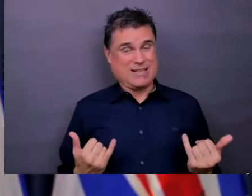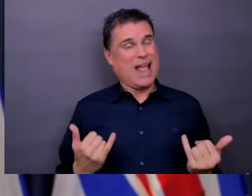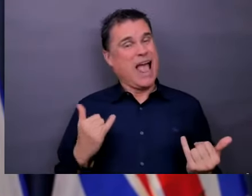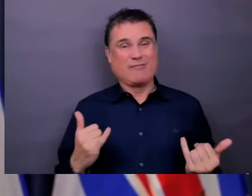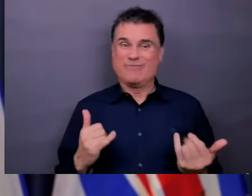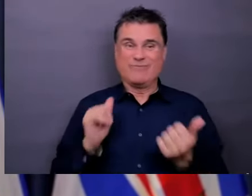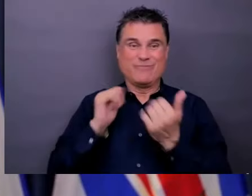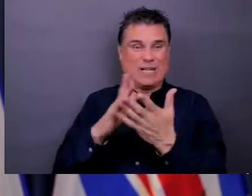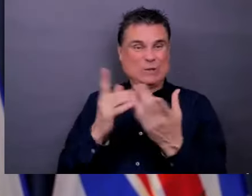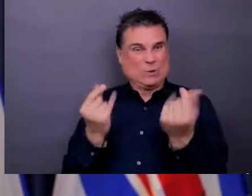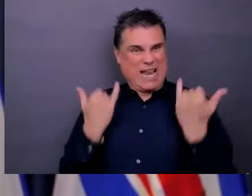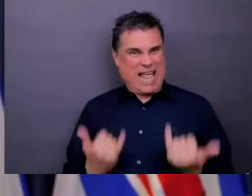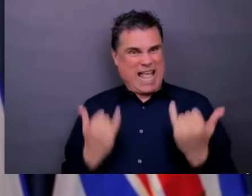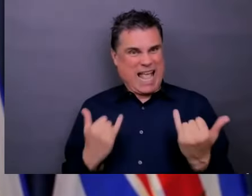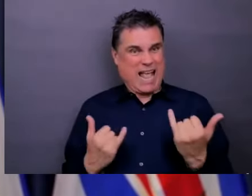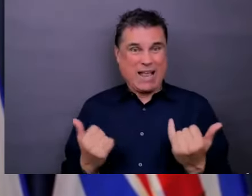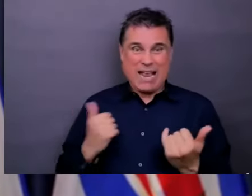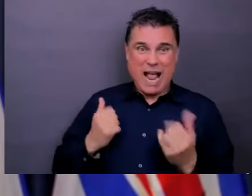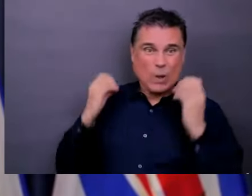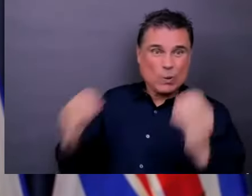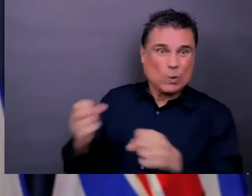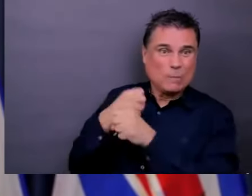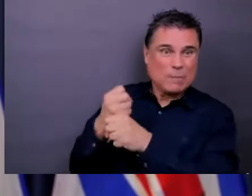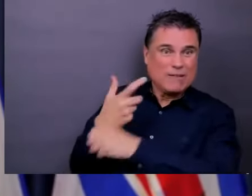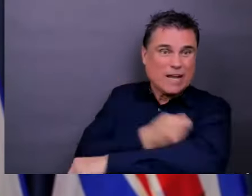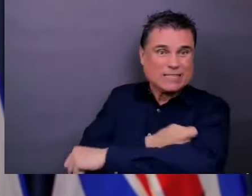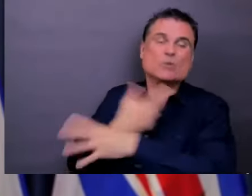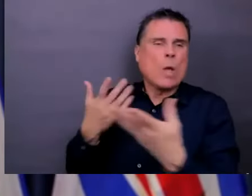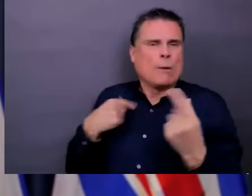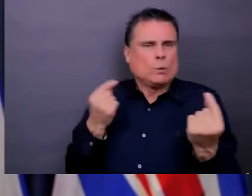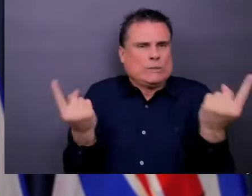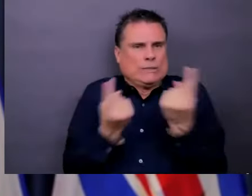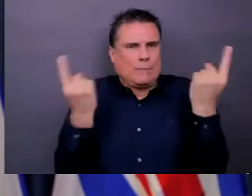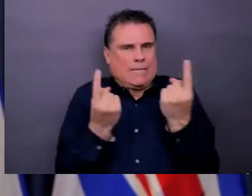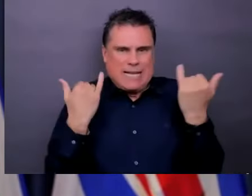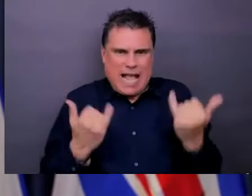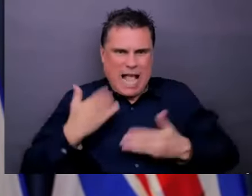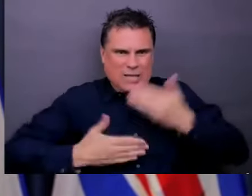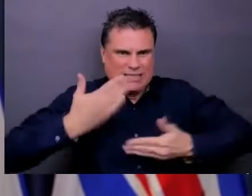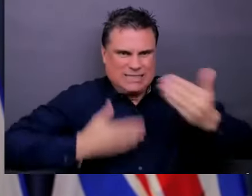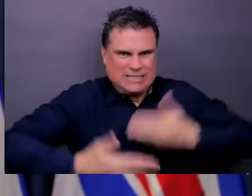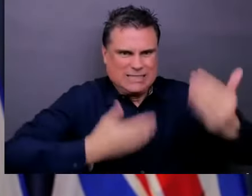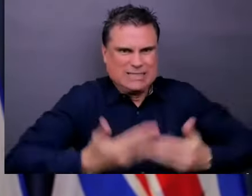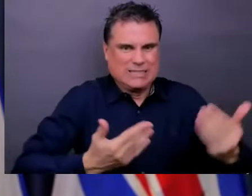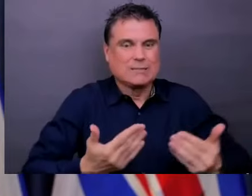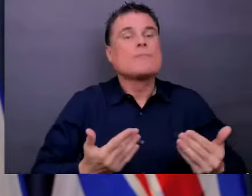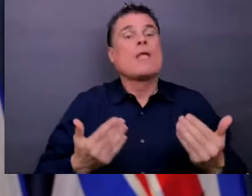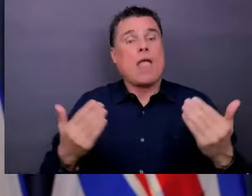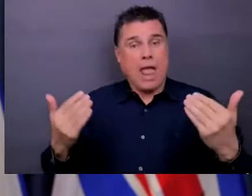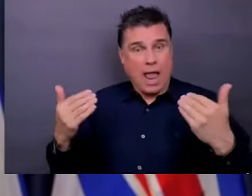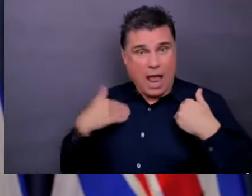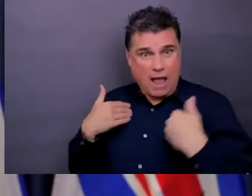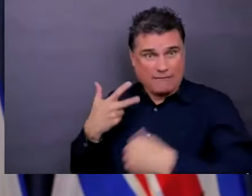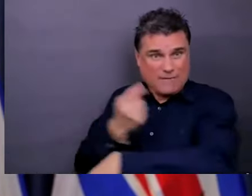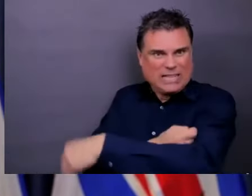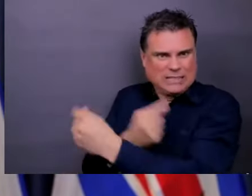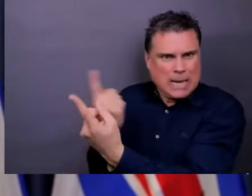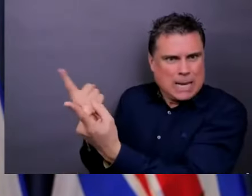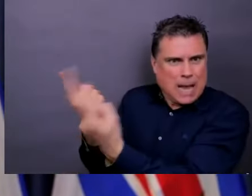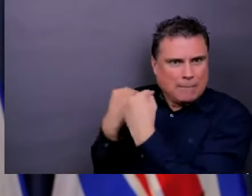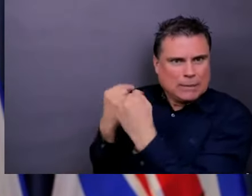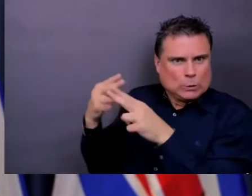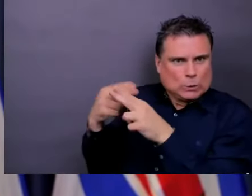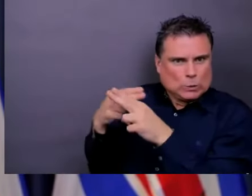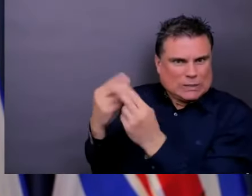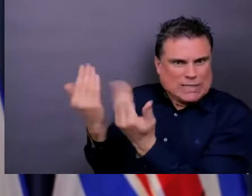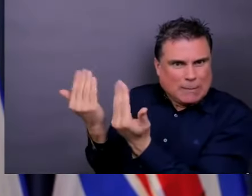it is not sufficient. Although, let's be clear, we have to make sure, I think, as a country, and Canada at the national level has to